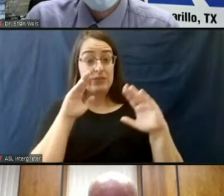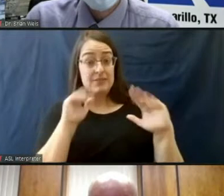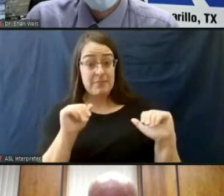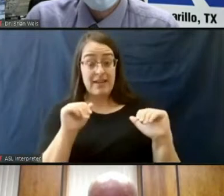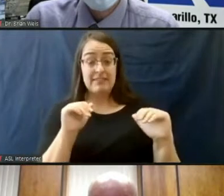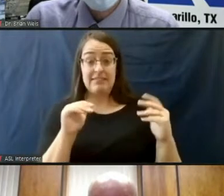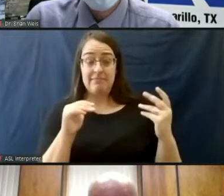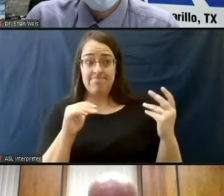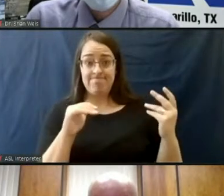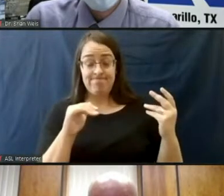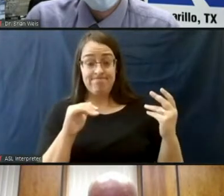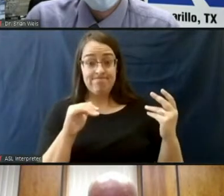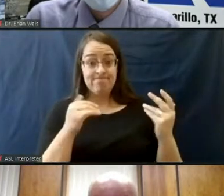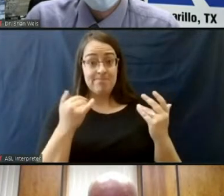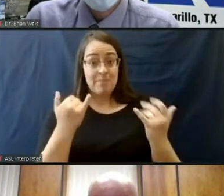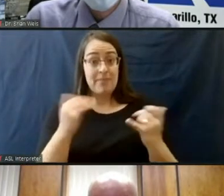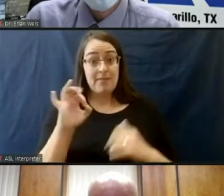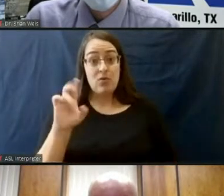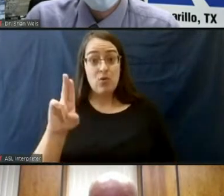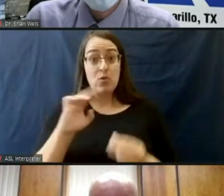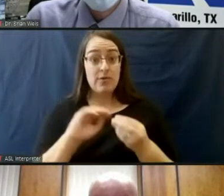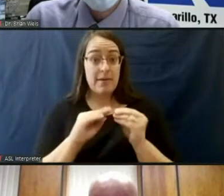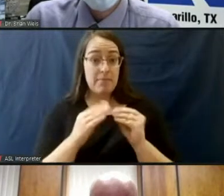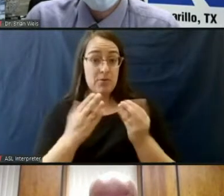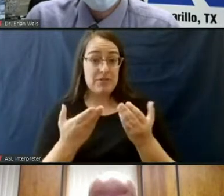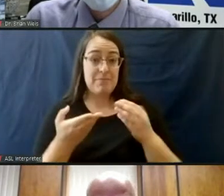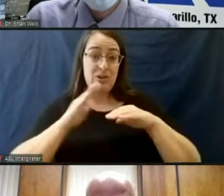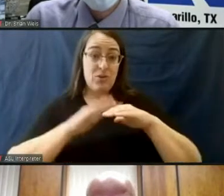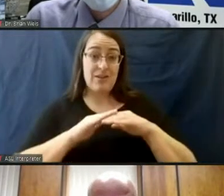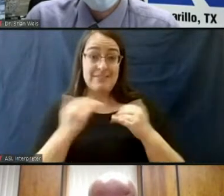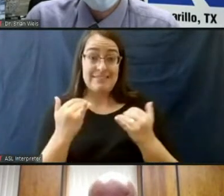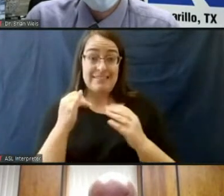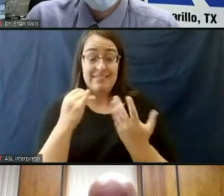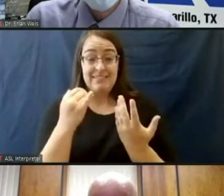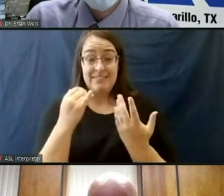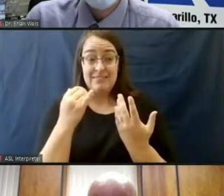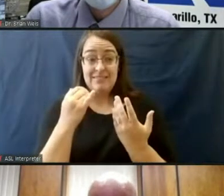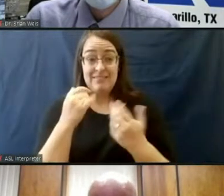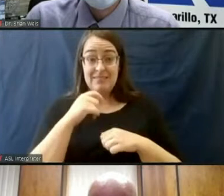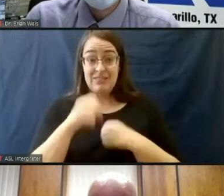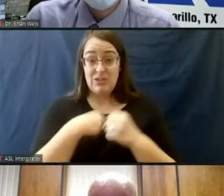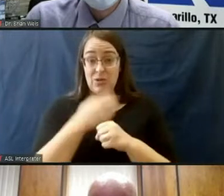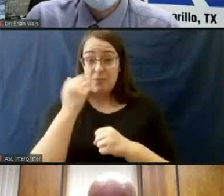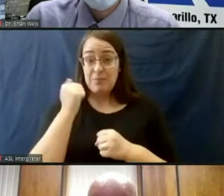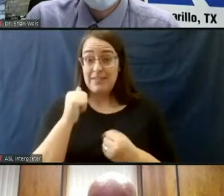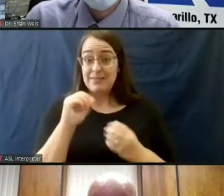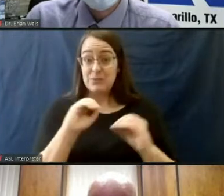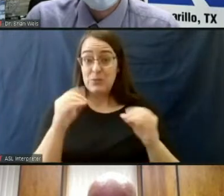expectation that these flu numbers might increase this season due to lower restrictions?